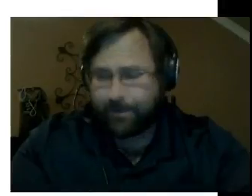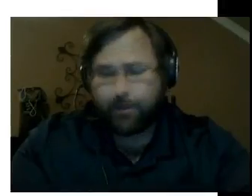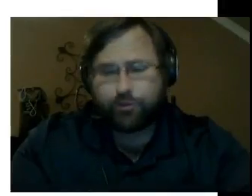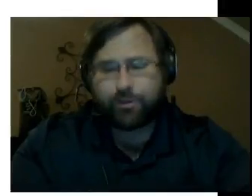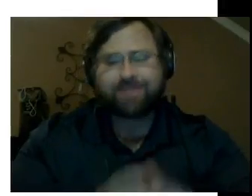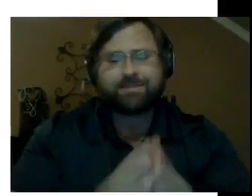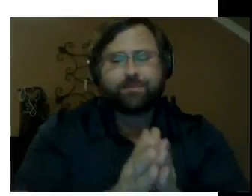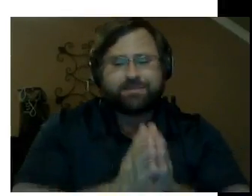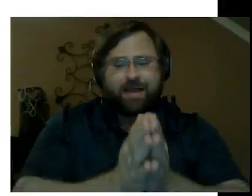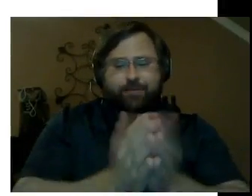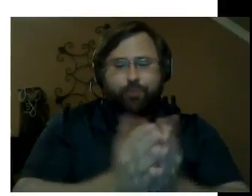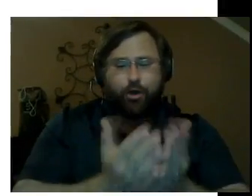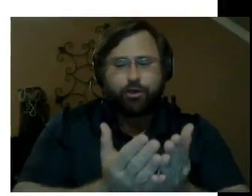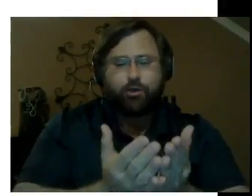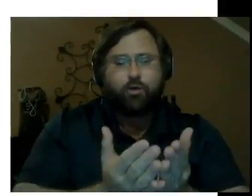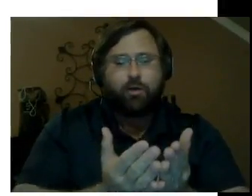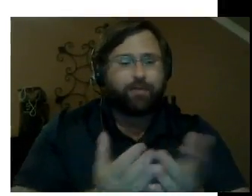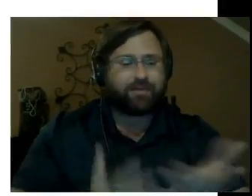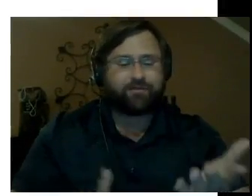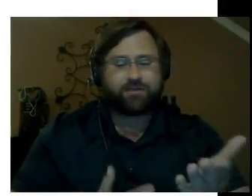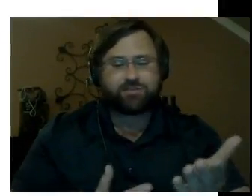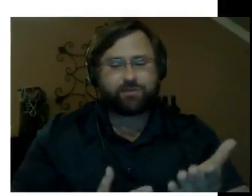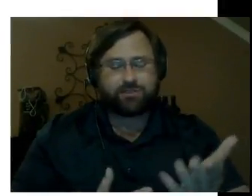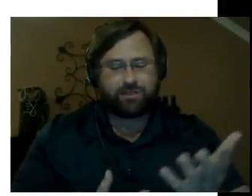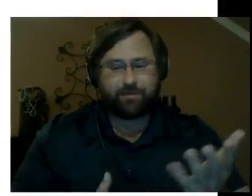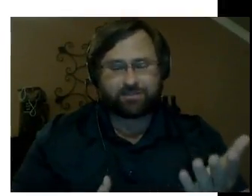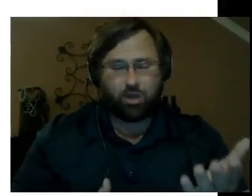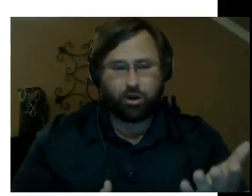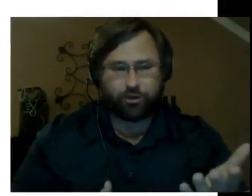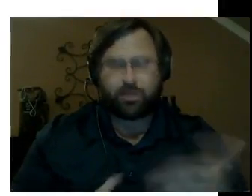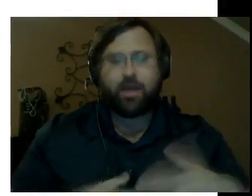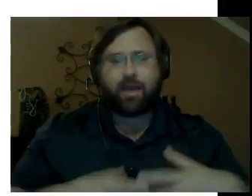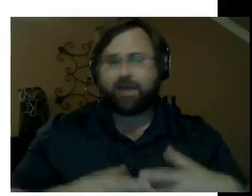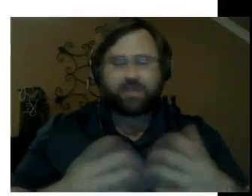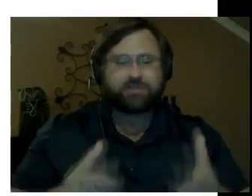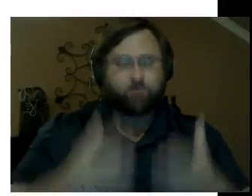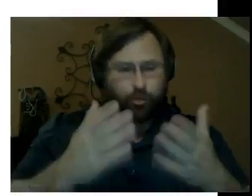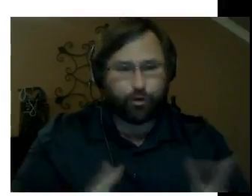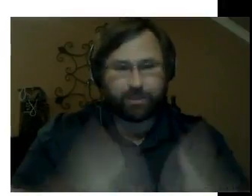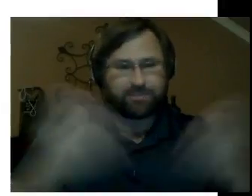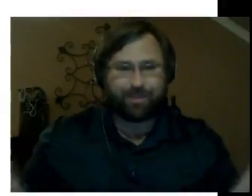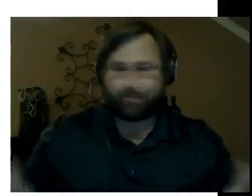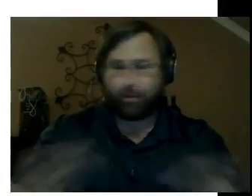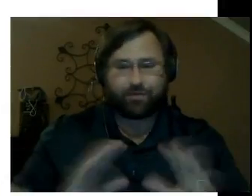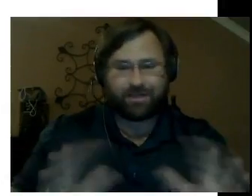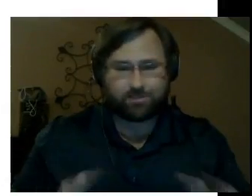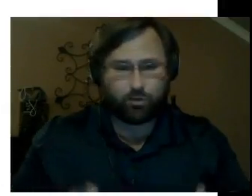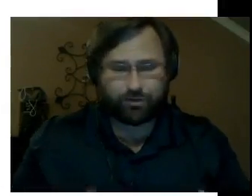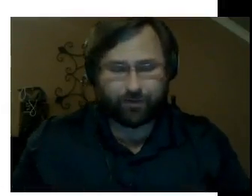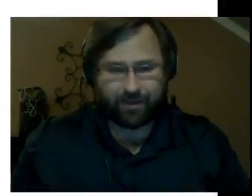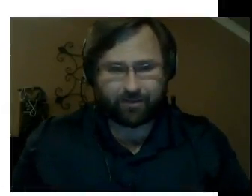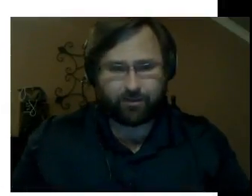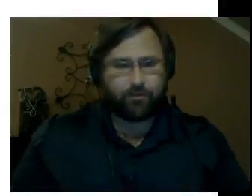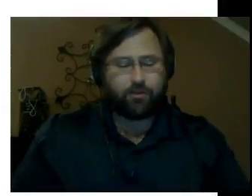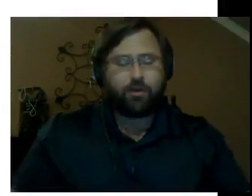size. You can't simply sign book while you make the facial expression that means large and change the word book into big book. That doesn't work